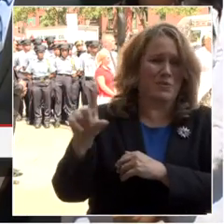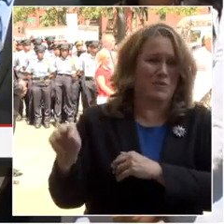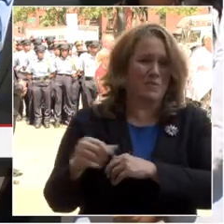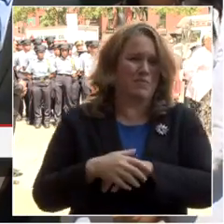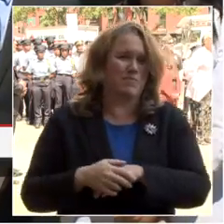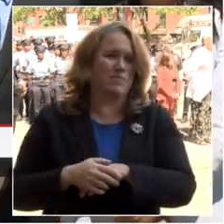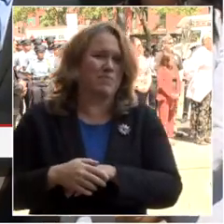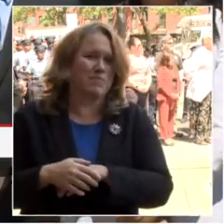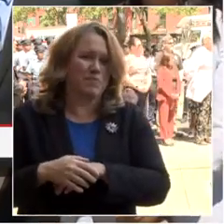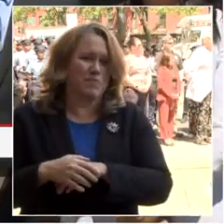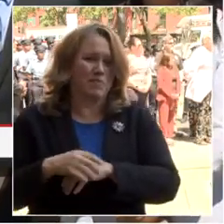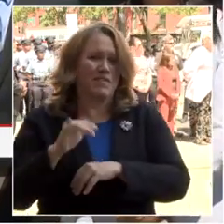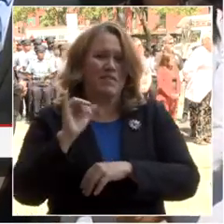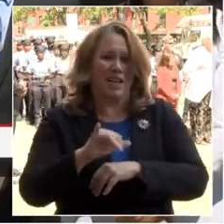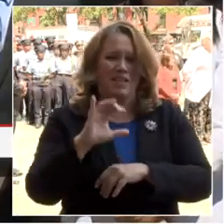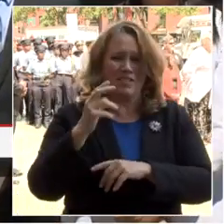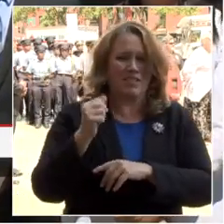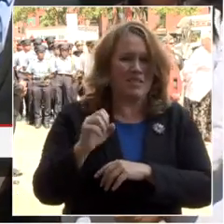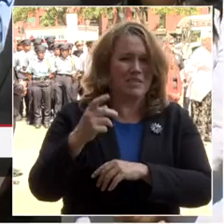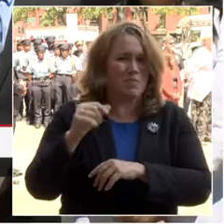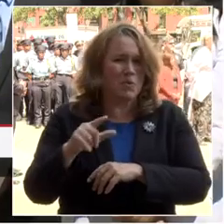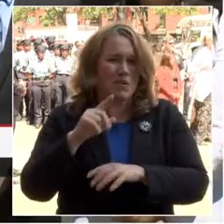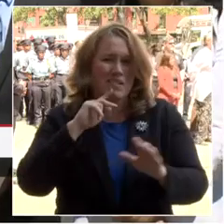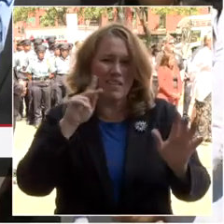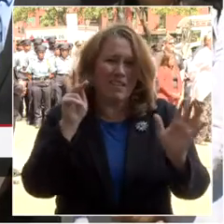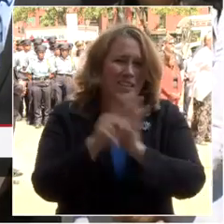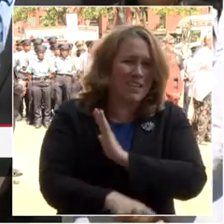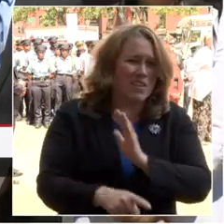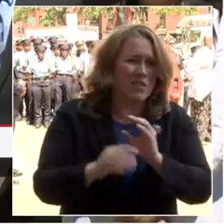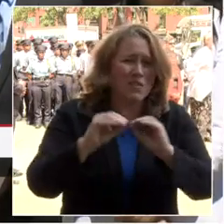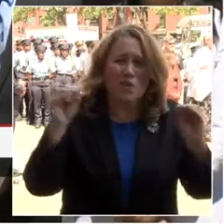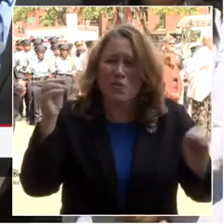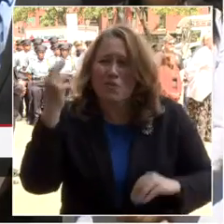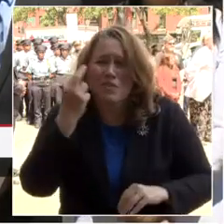was senselessly murdered only a few blocks from here.